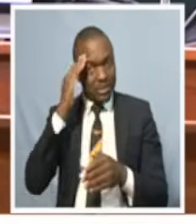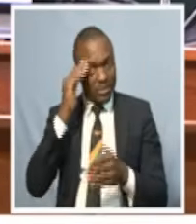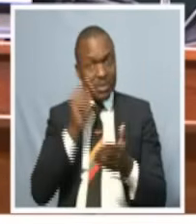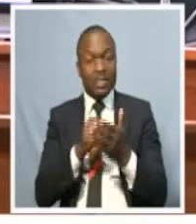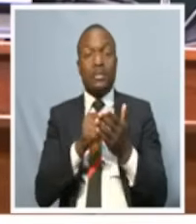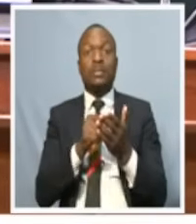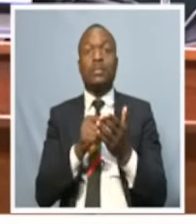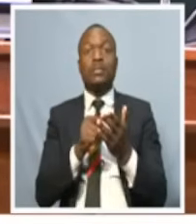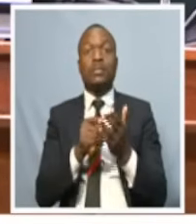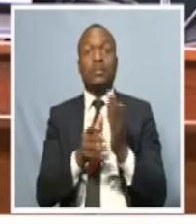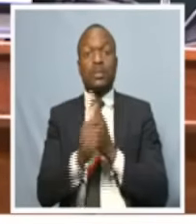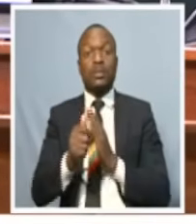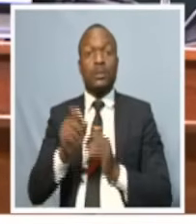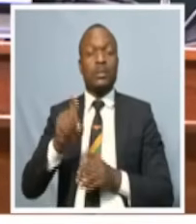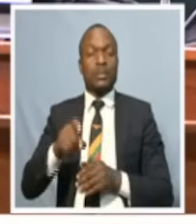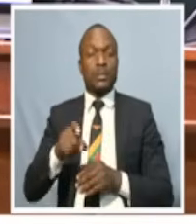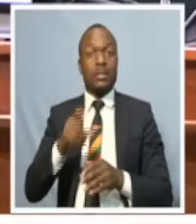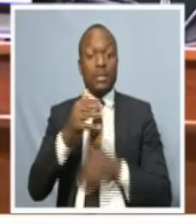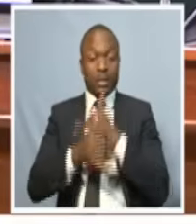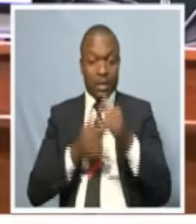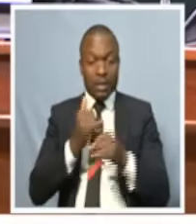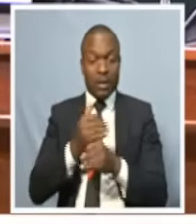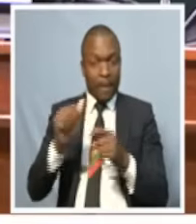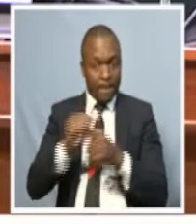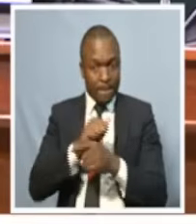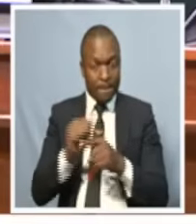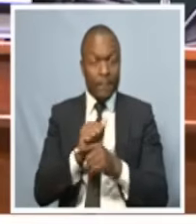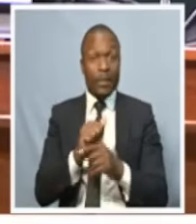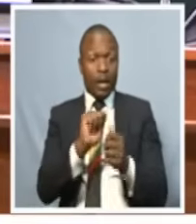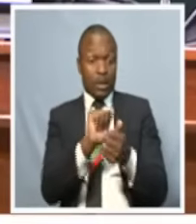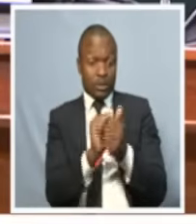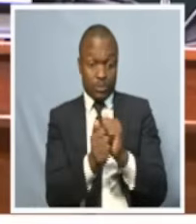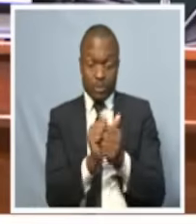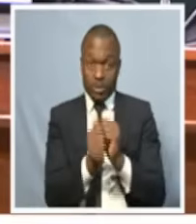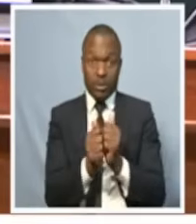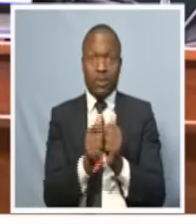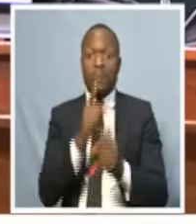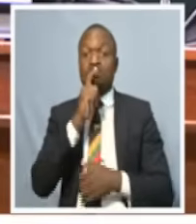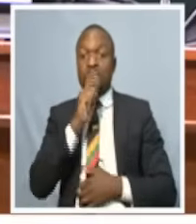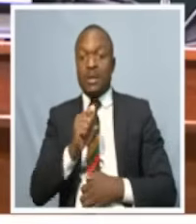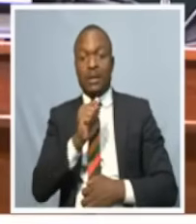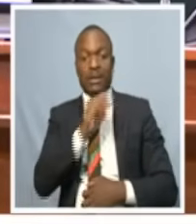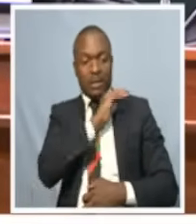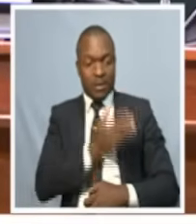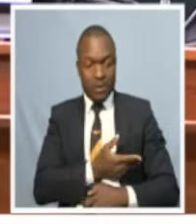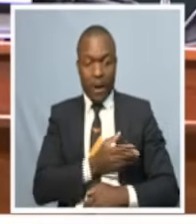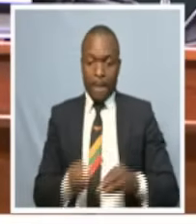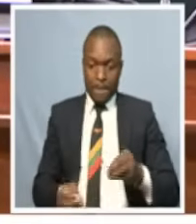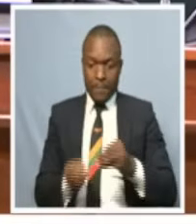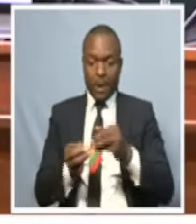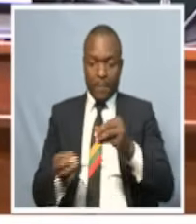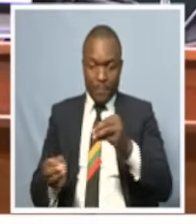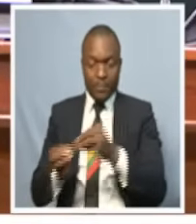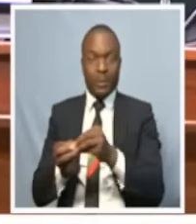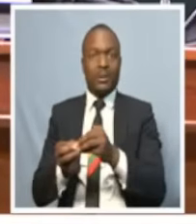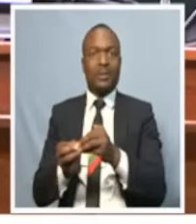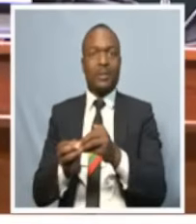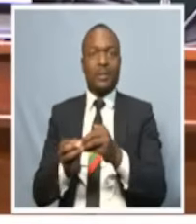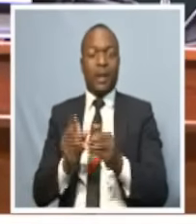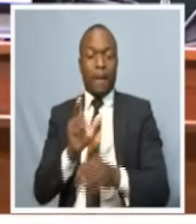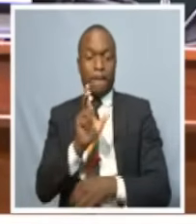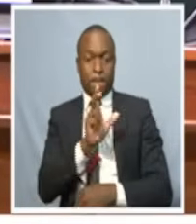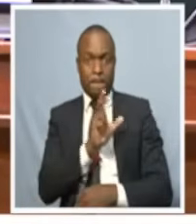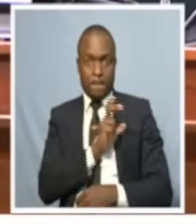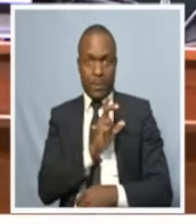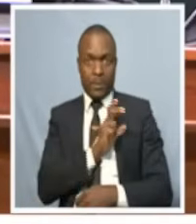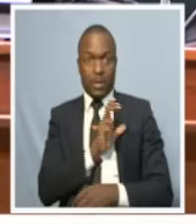training. Additionally, sportsmen and women affiliated with various police clubs were also